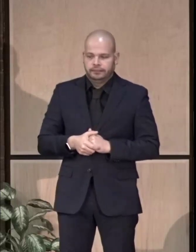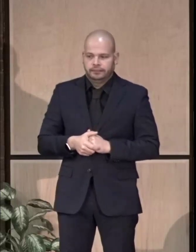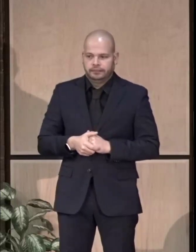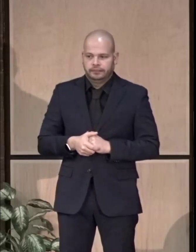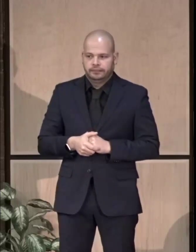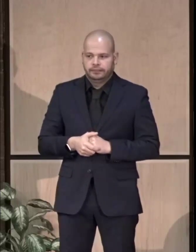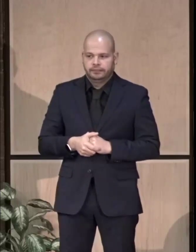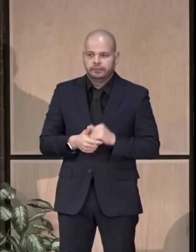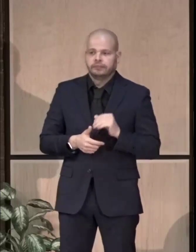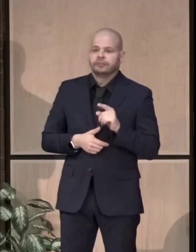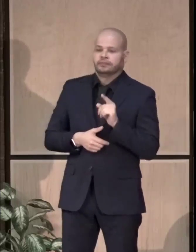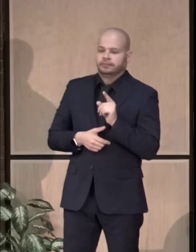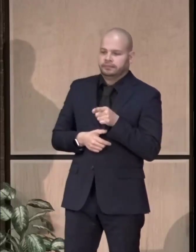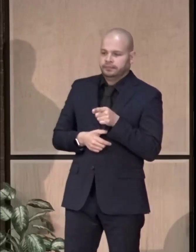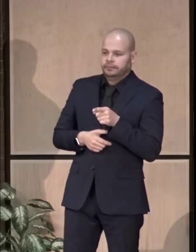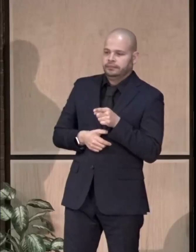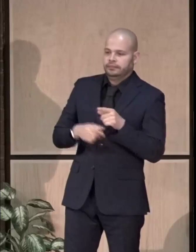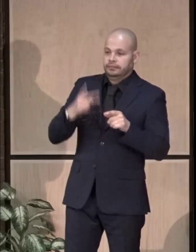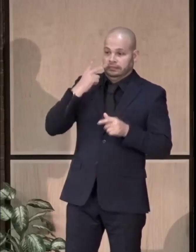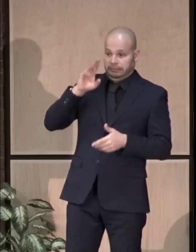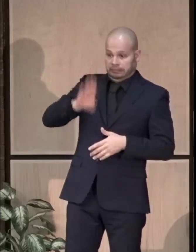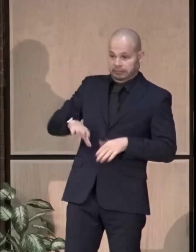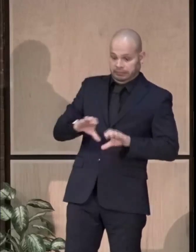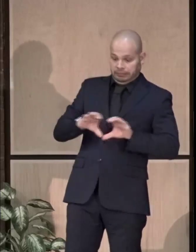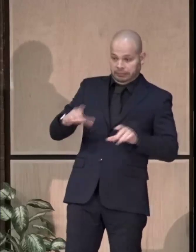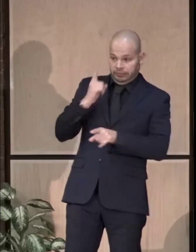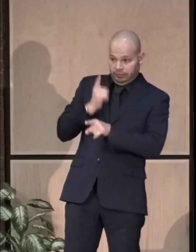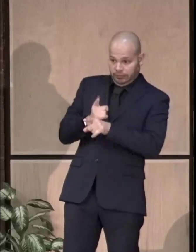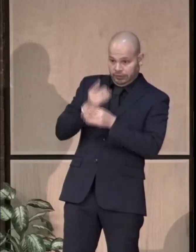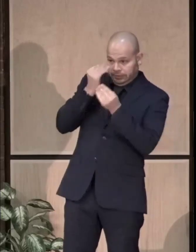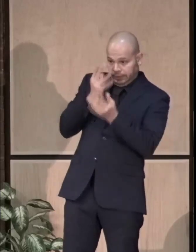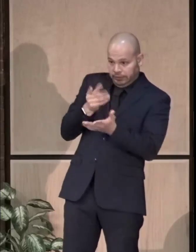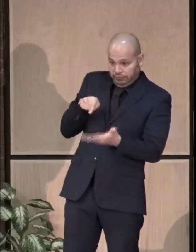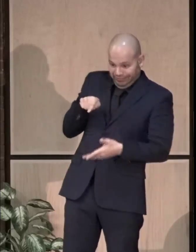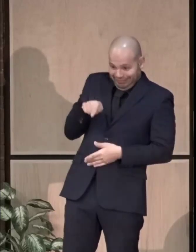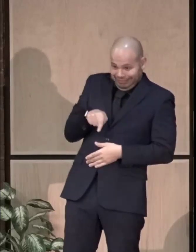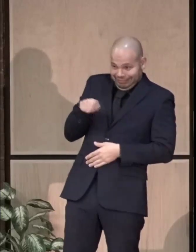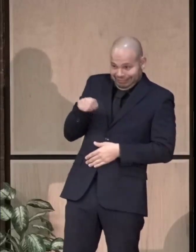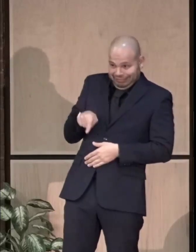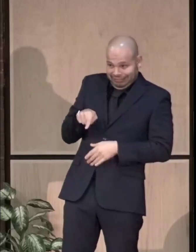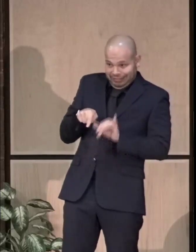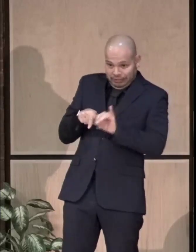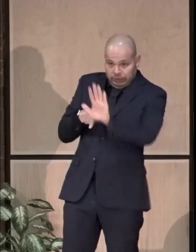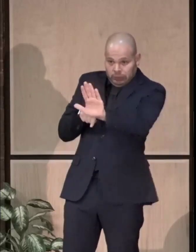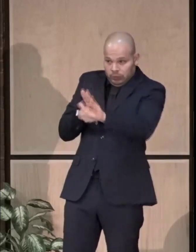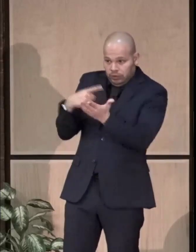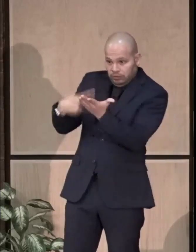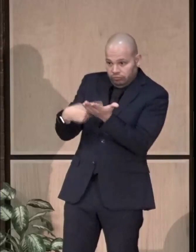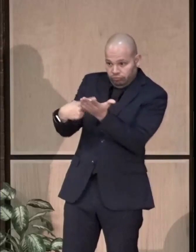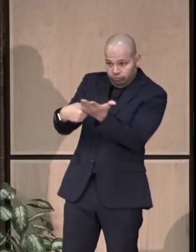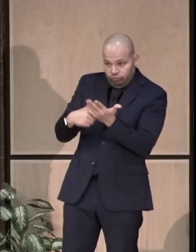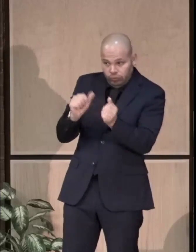Is this comment section accurate with regard to the communications you had with healthcare providers as of that time, which is